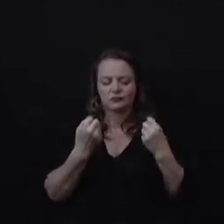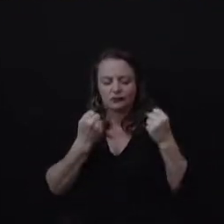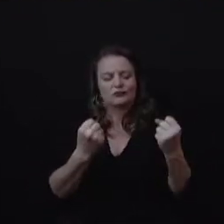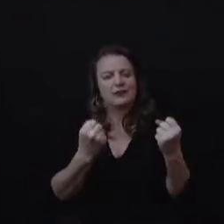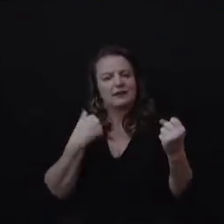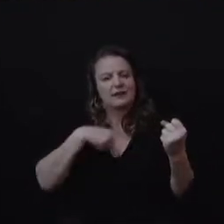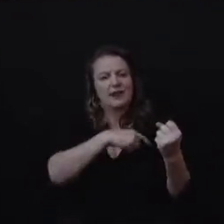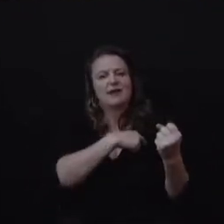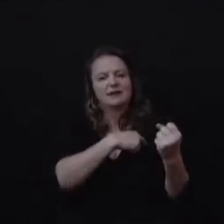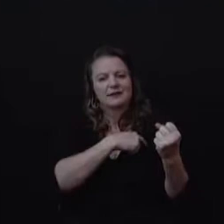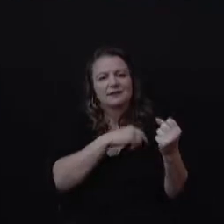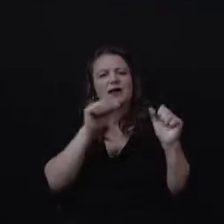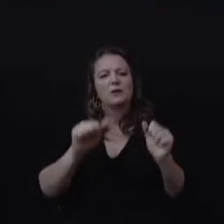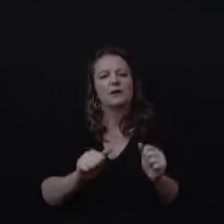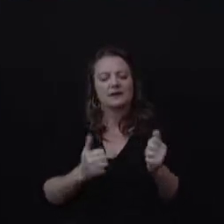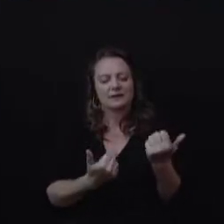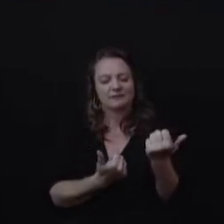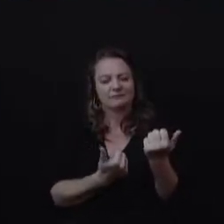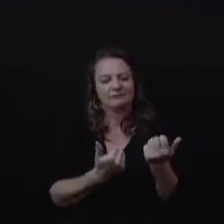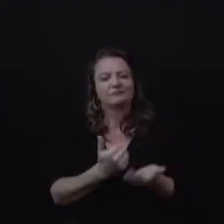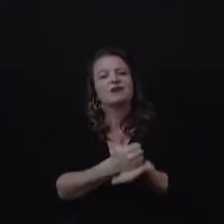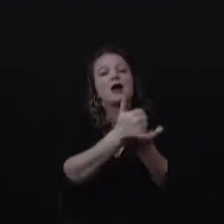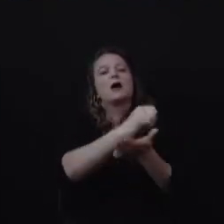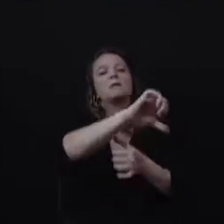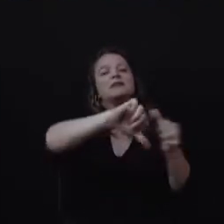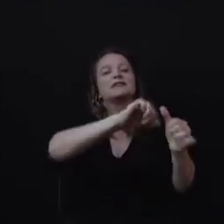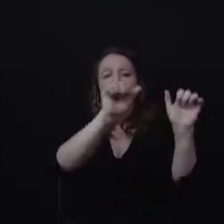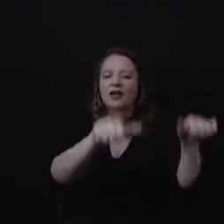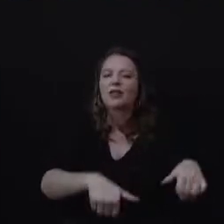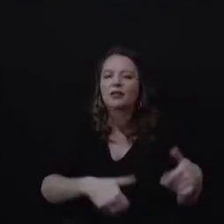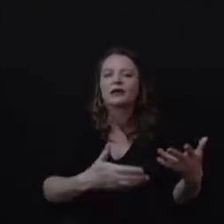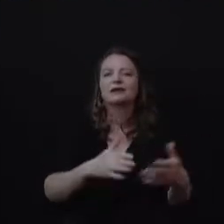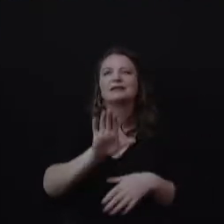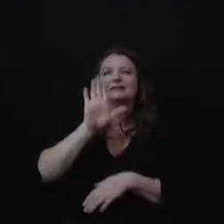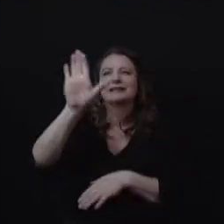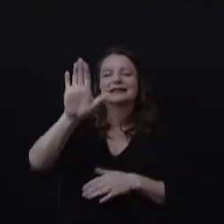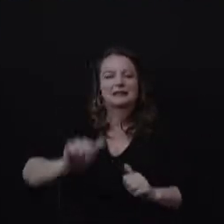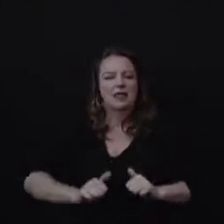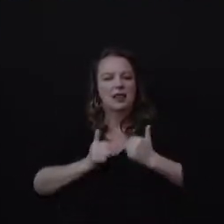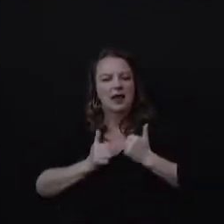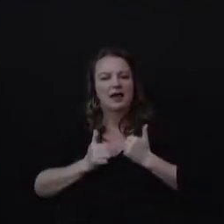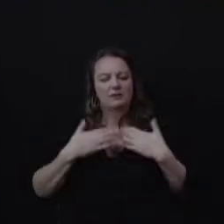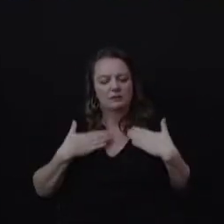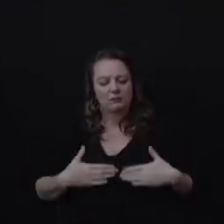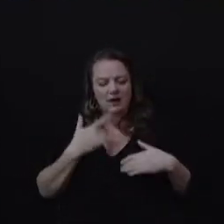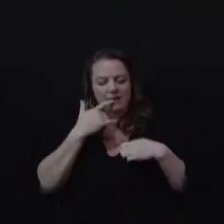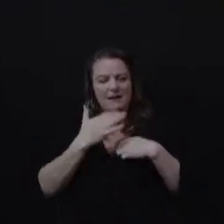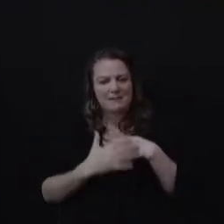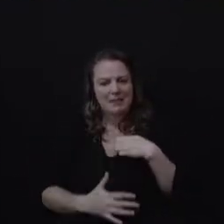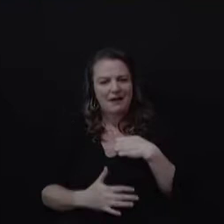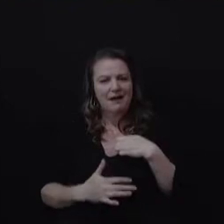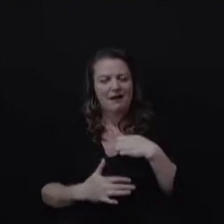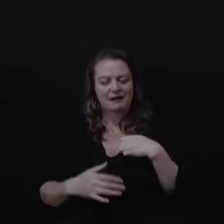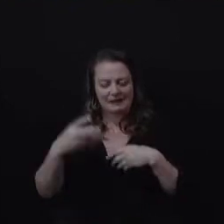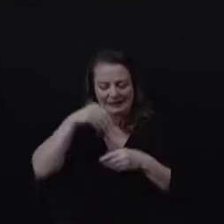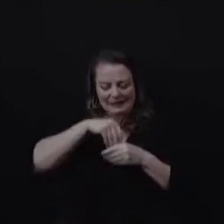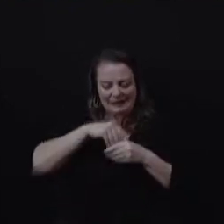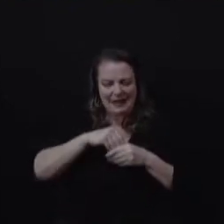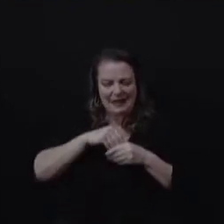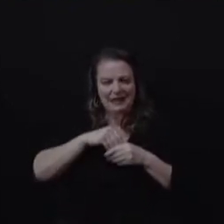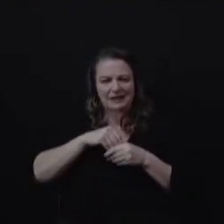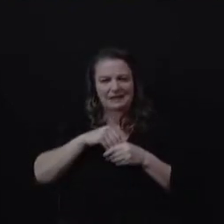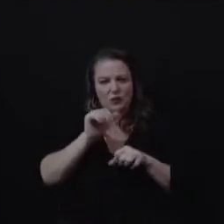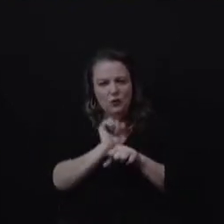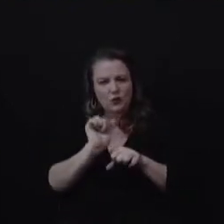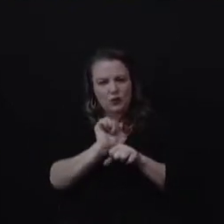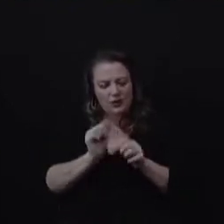and fortify one another, his life, his body, his blood inside working through us.